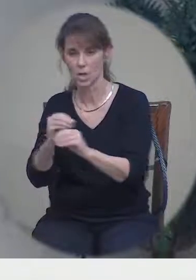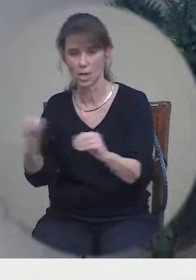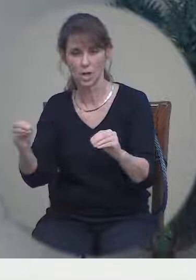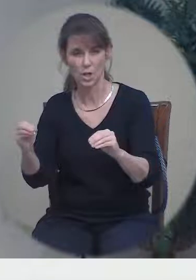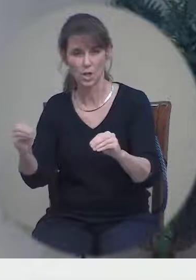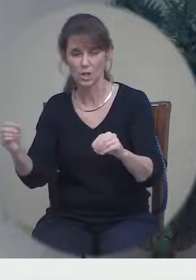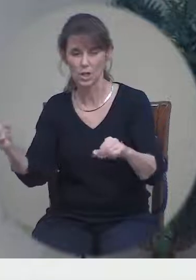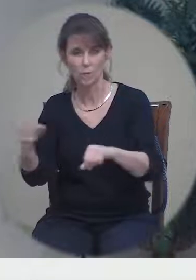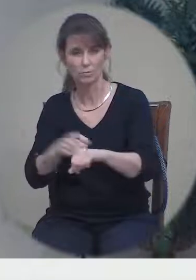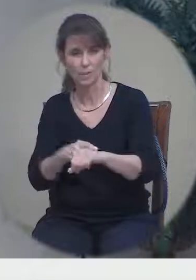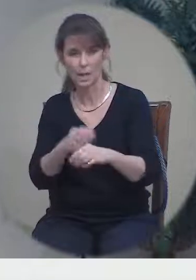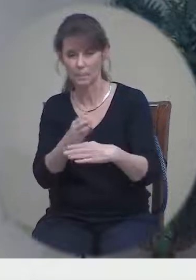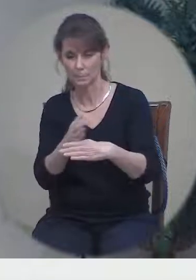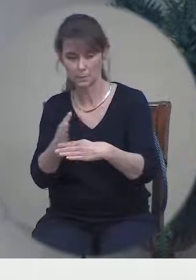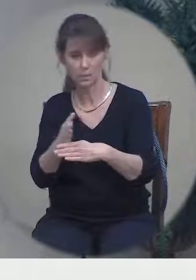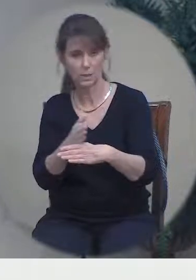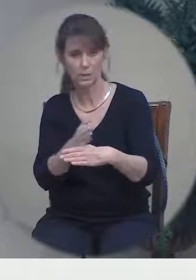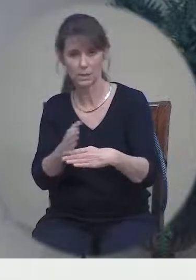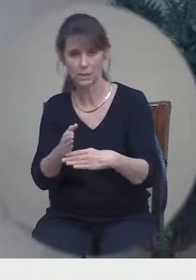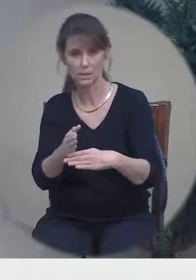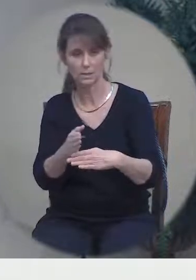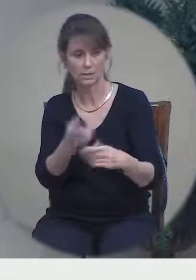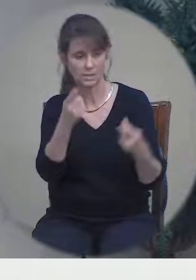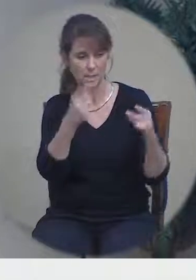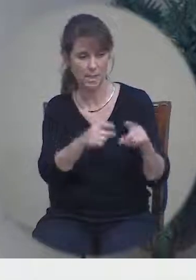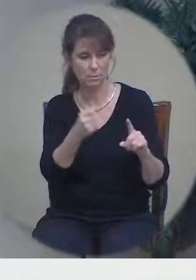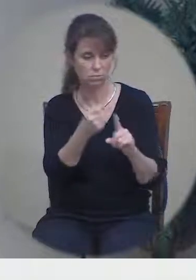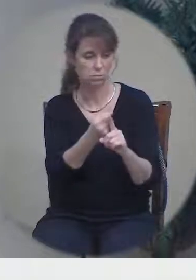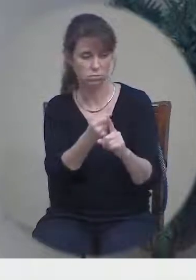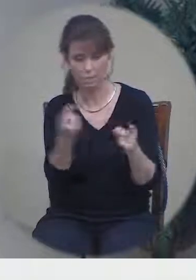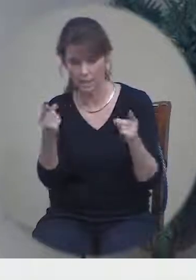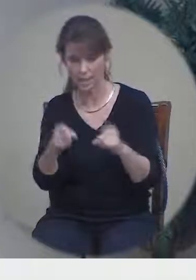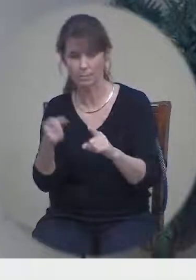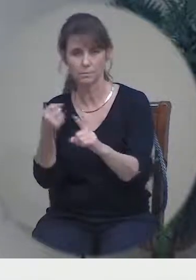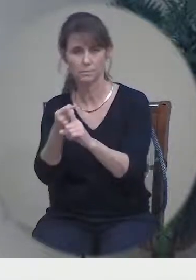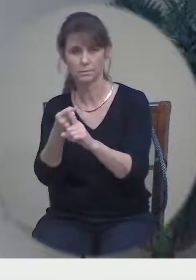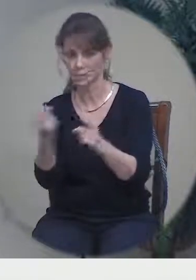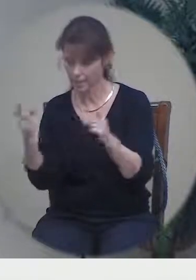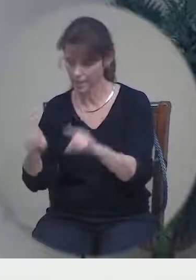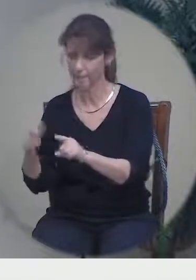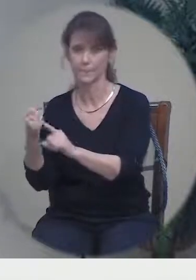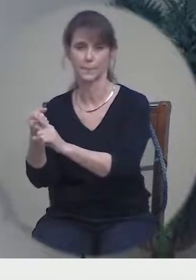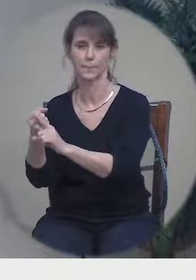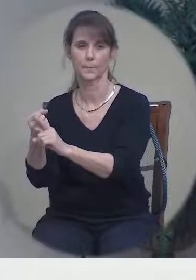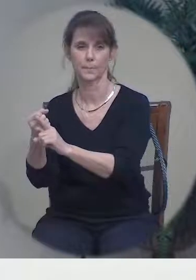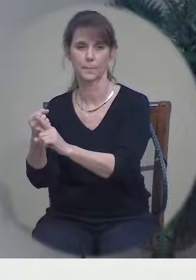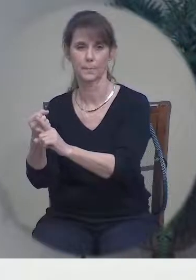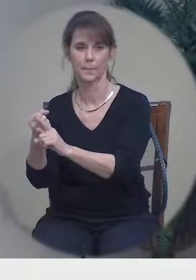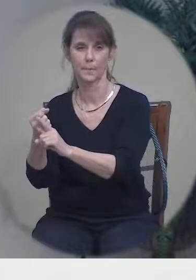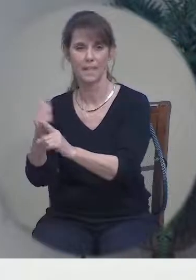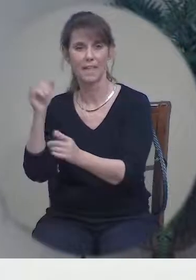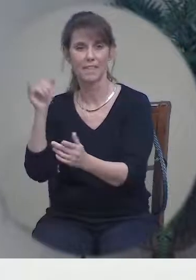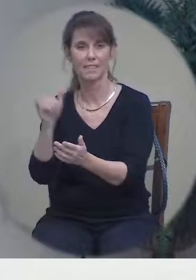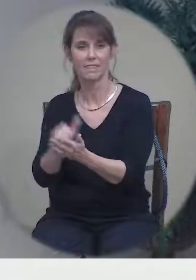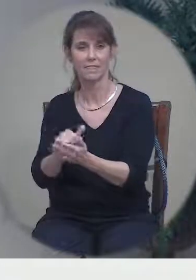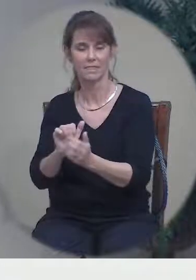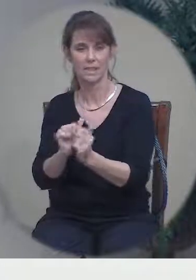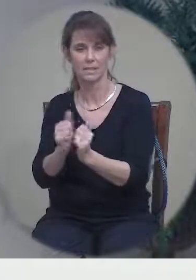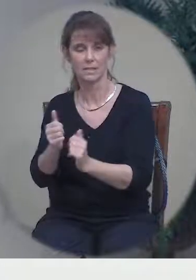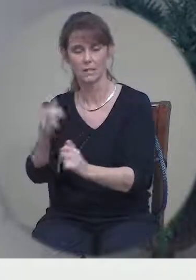And that's the first set of trials that Satan used to afflict Job.